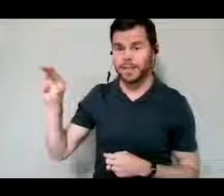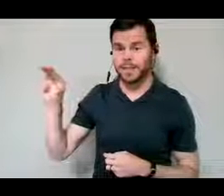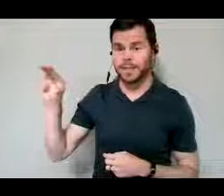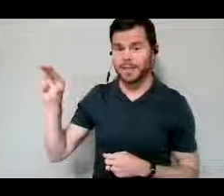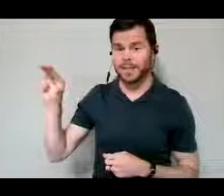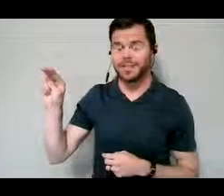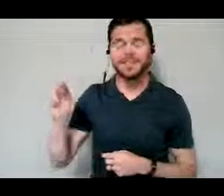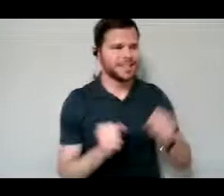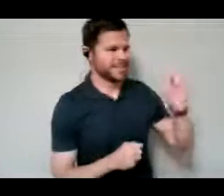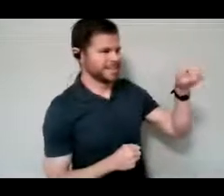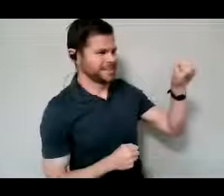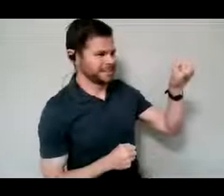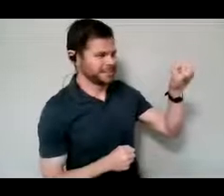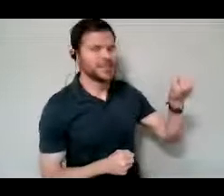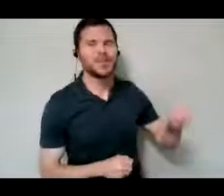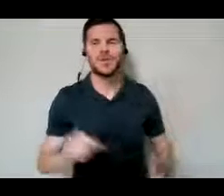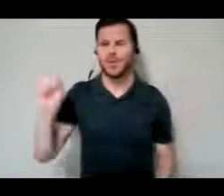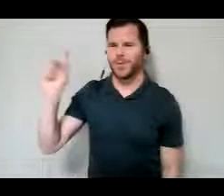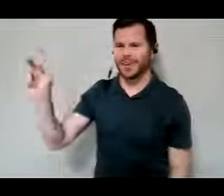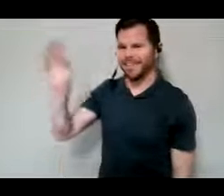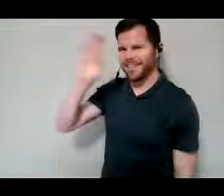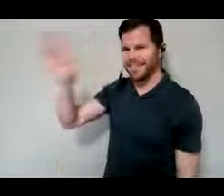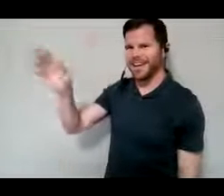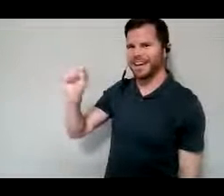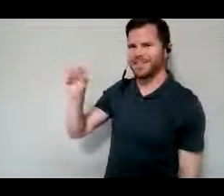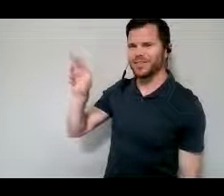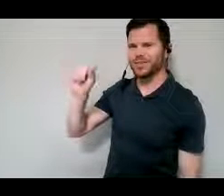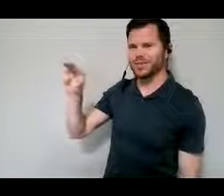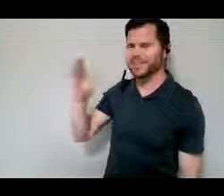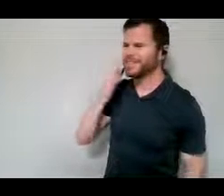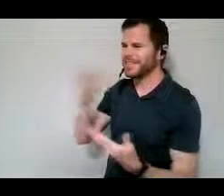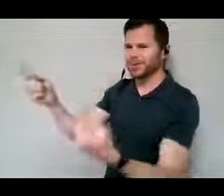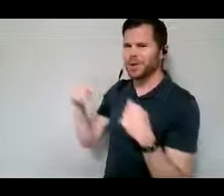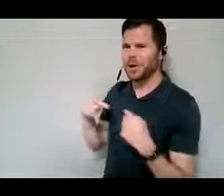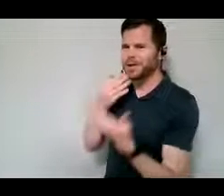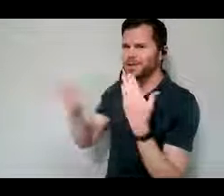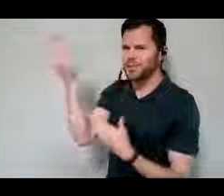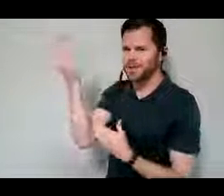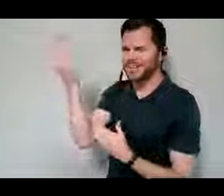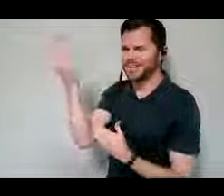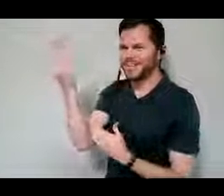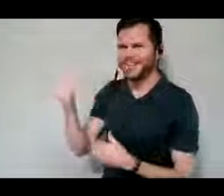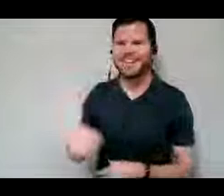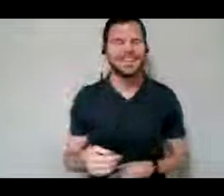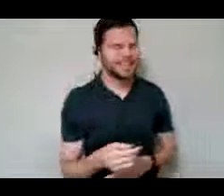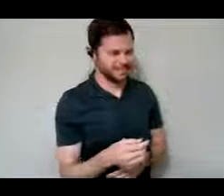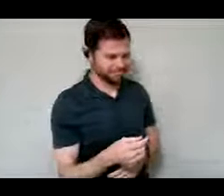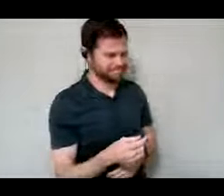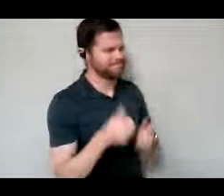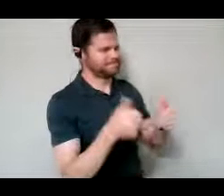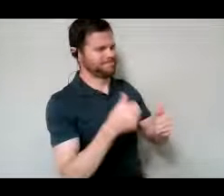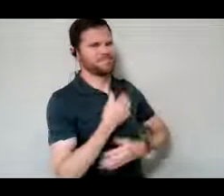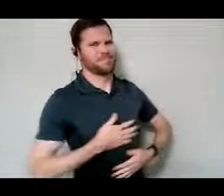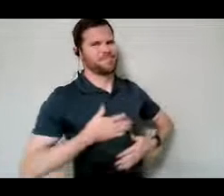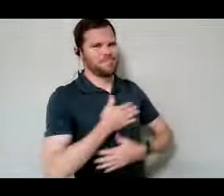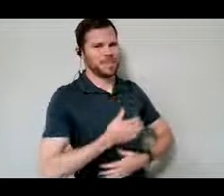Yes, I am. Hi, Susan. Thanks for being here. Good morning. It gives me great pleasure to